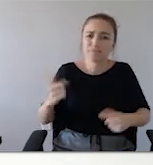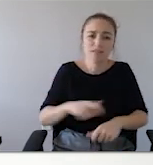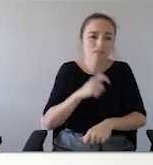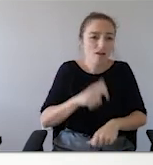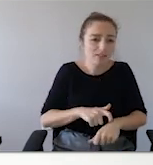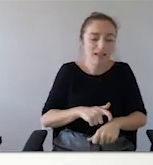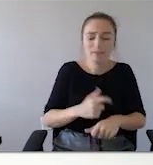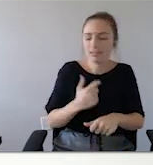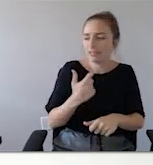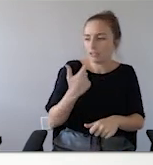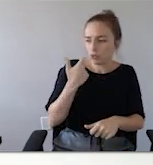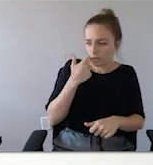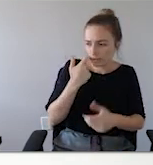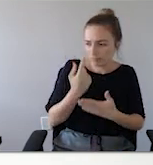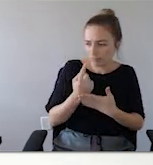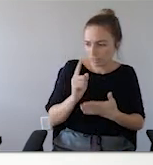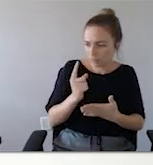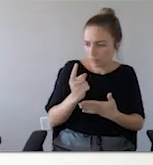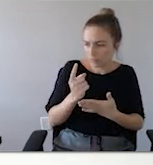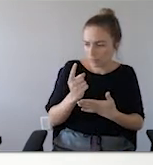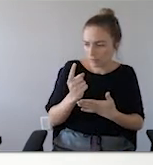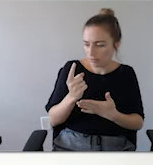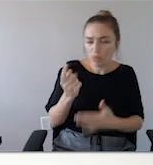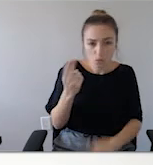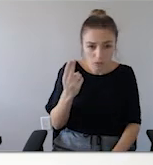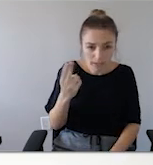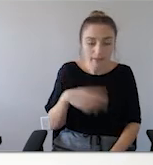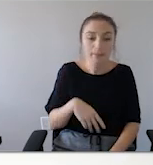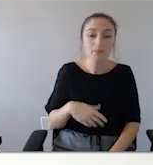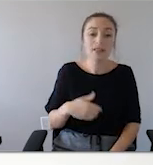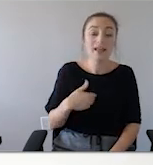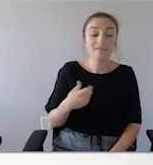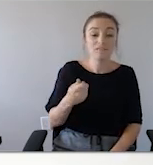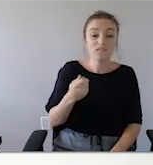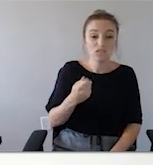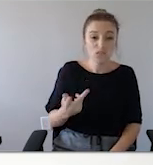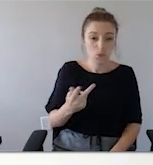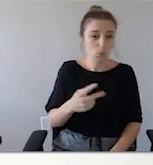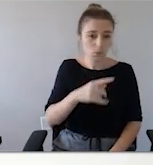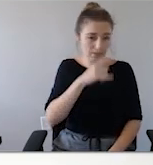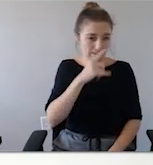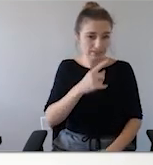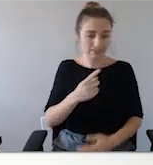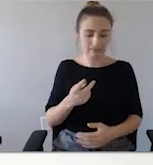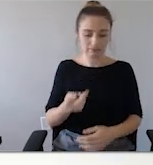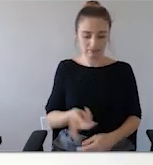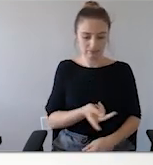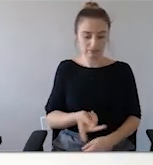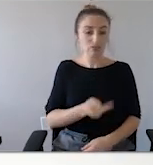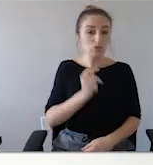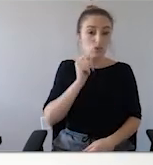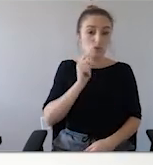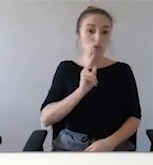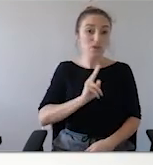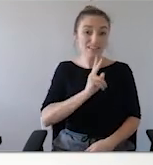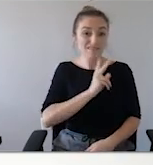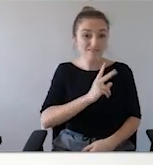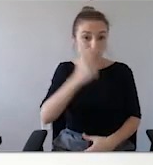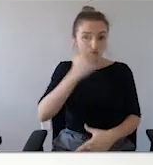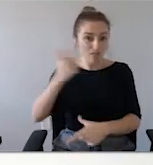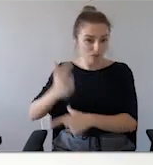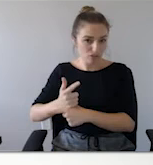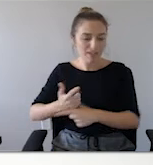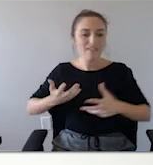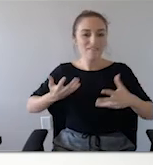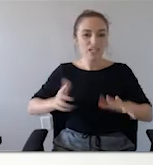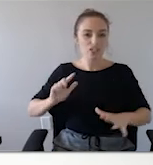Thursday, I had a couple kids that are twin brothers that graduated. I was their advocate when they were 3,